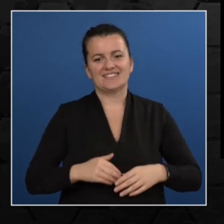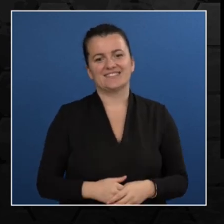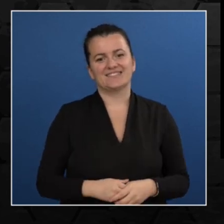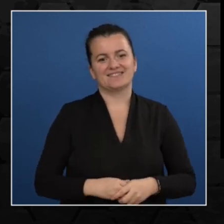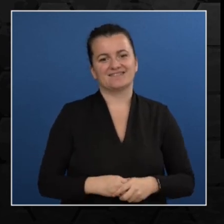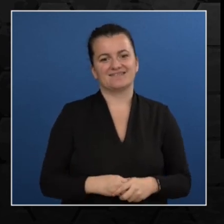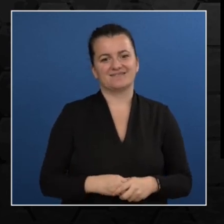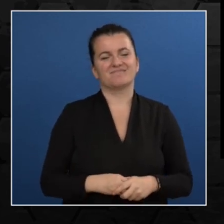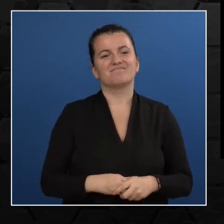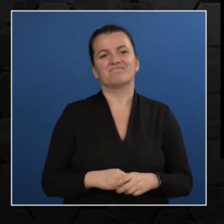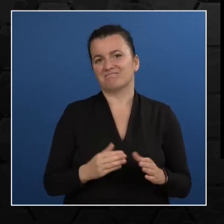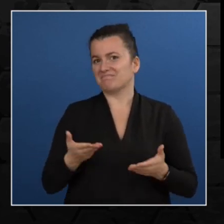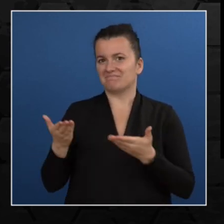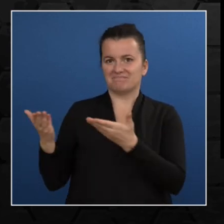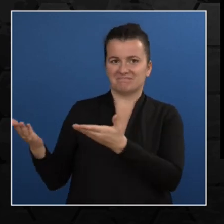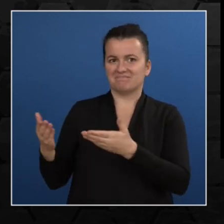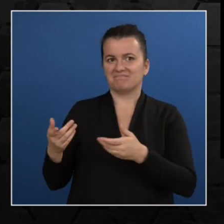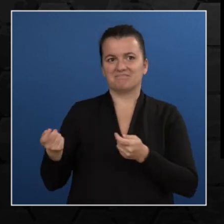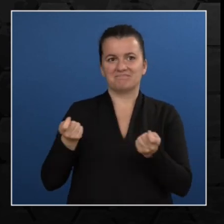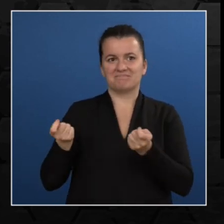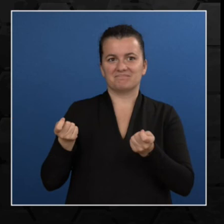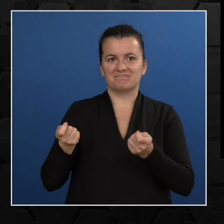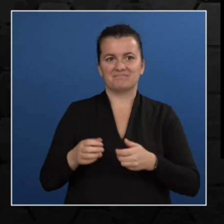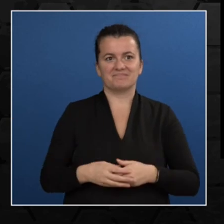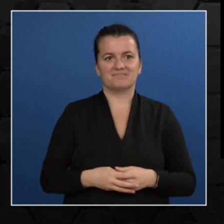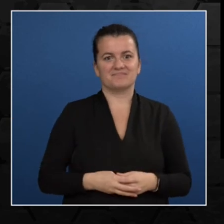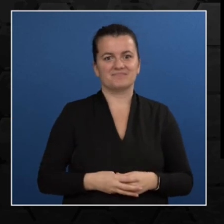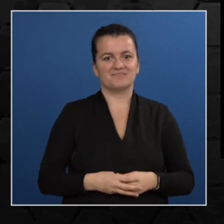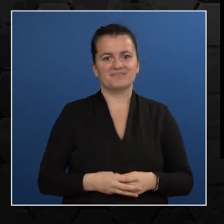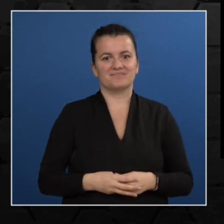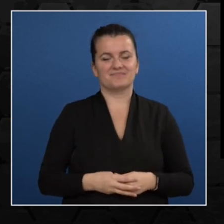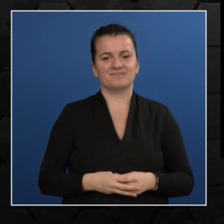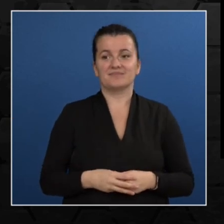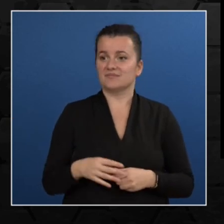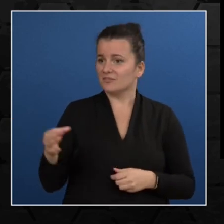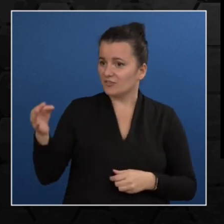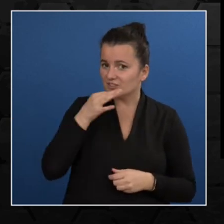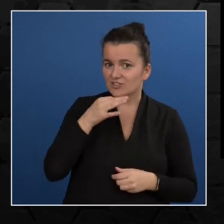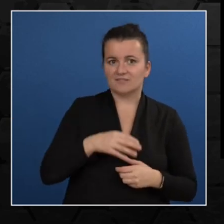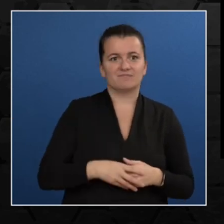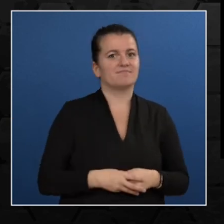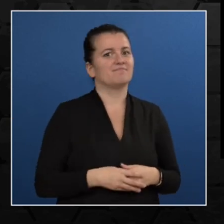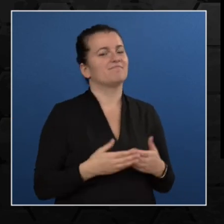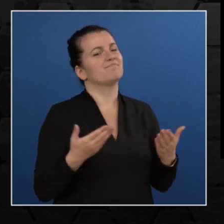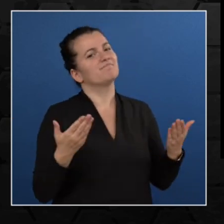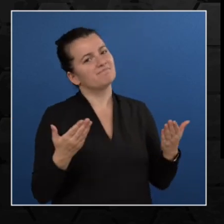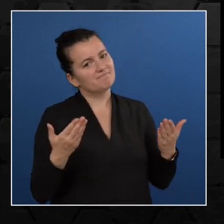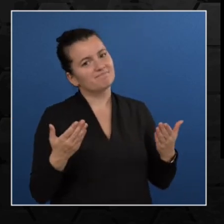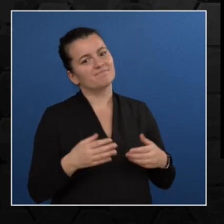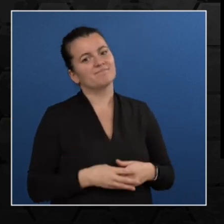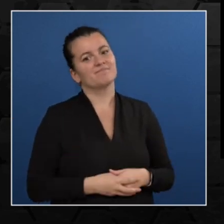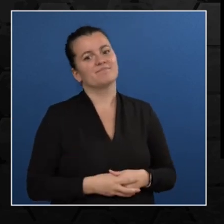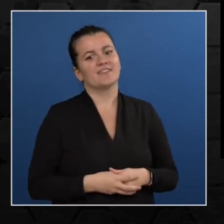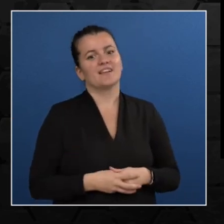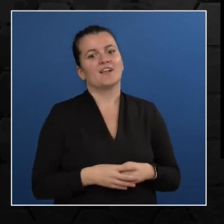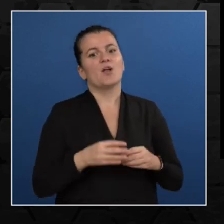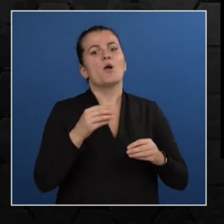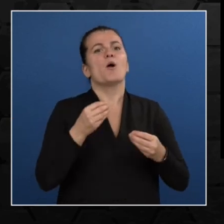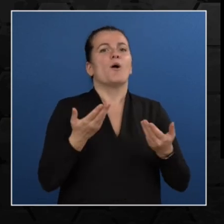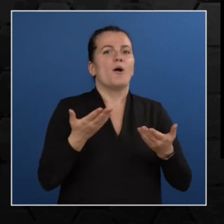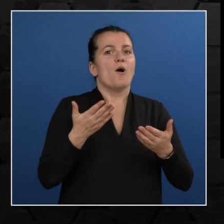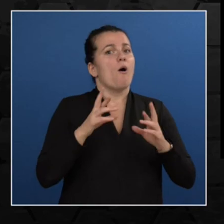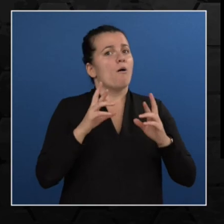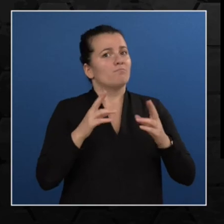Over to you, the host. Any questions? No problem, Narcisse. That was a good session. I hope you enjoyed